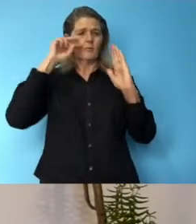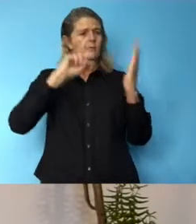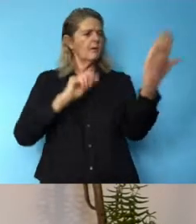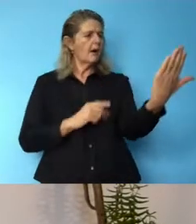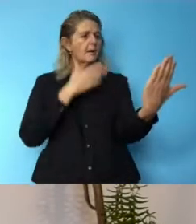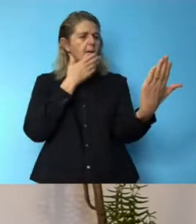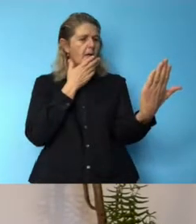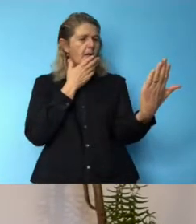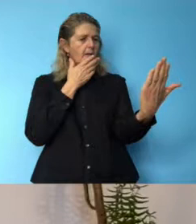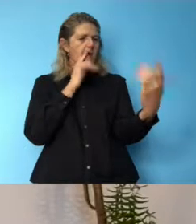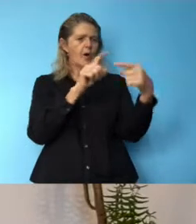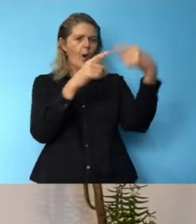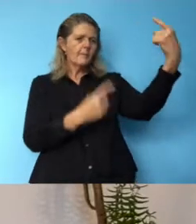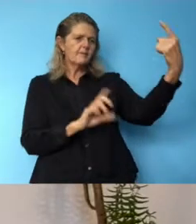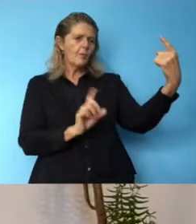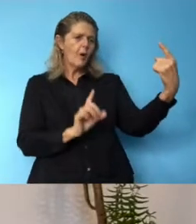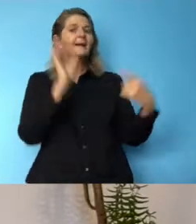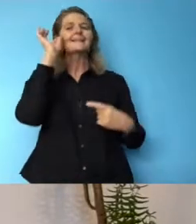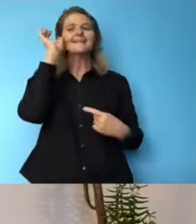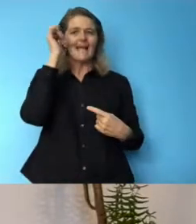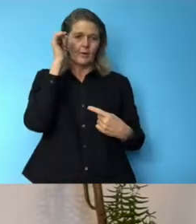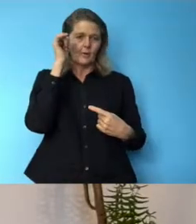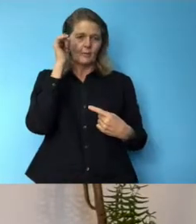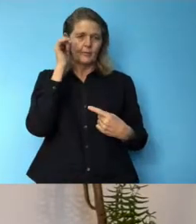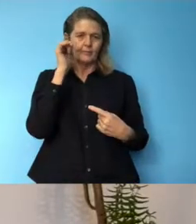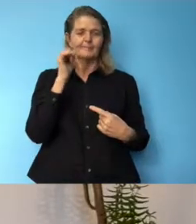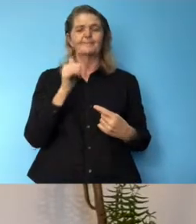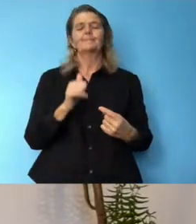its opposite? Yellow. So